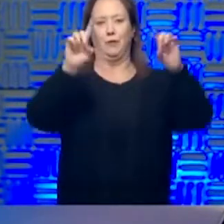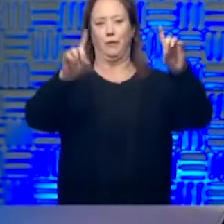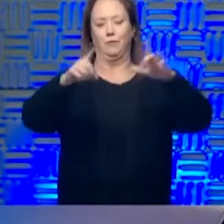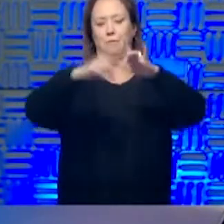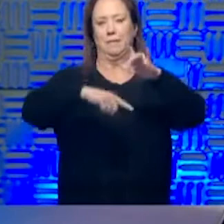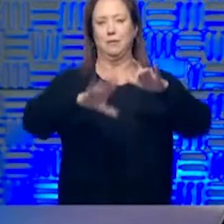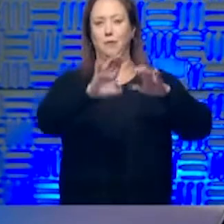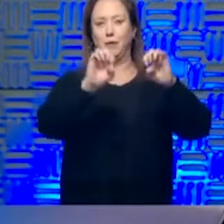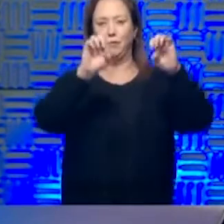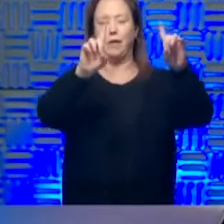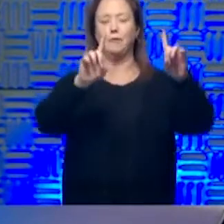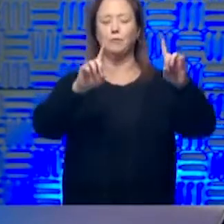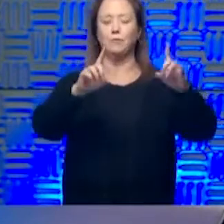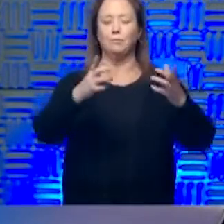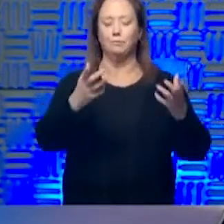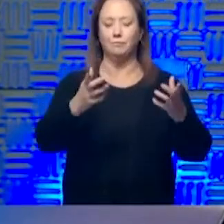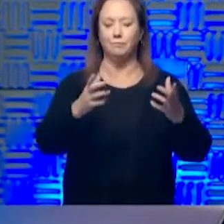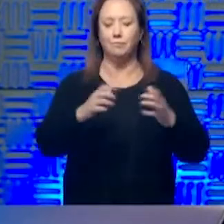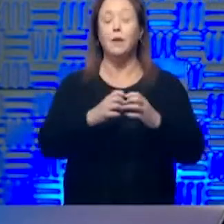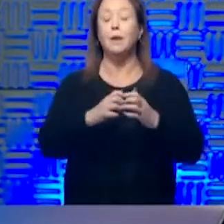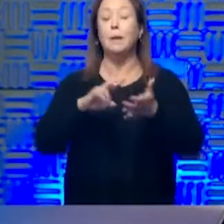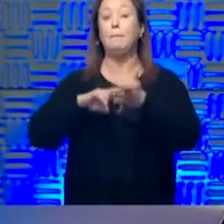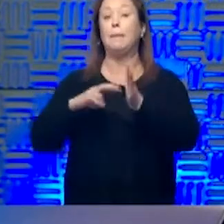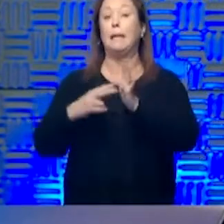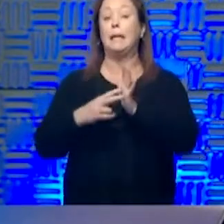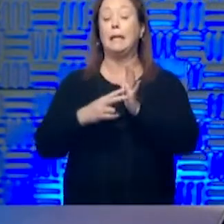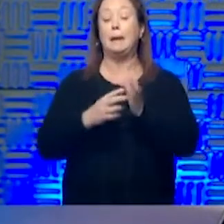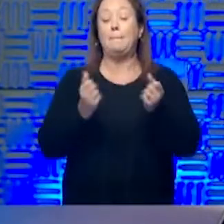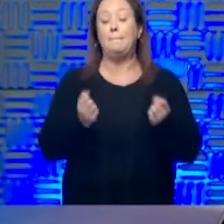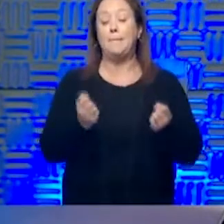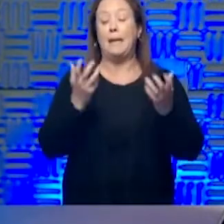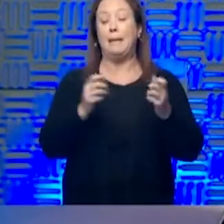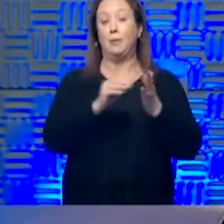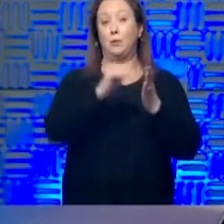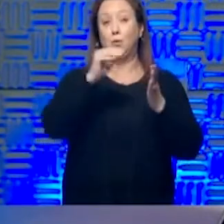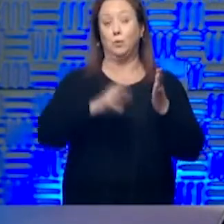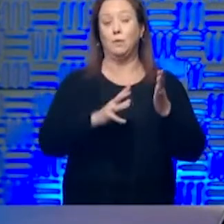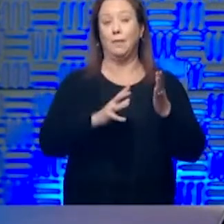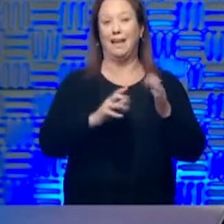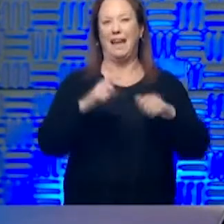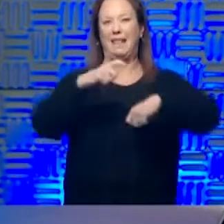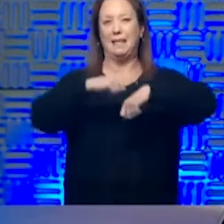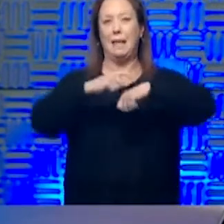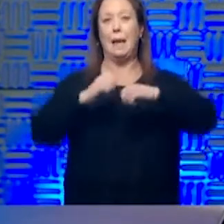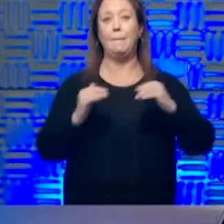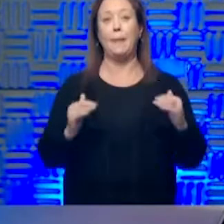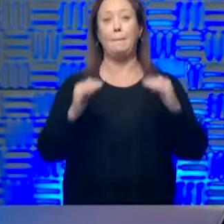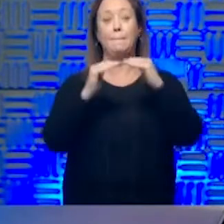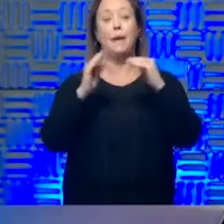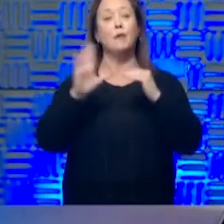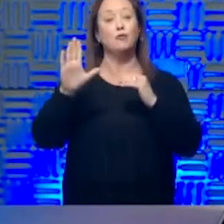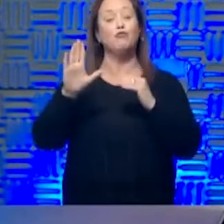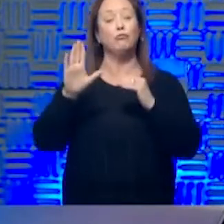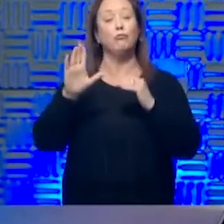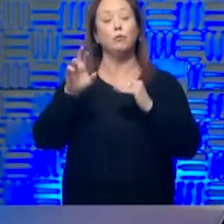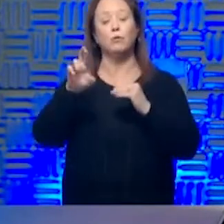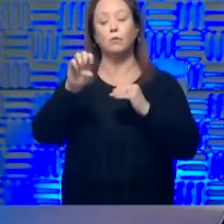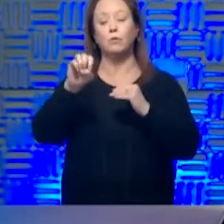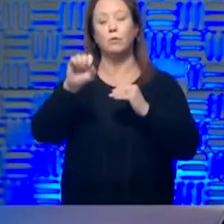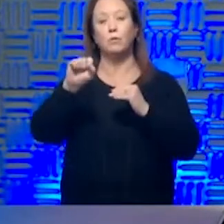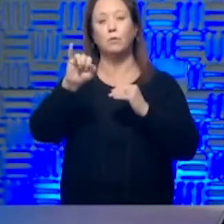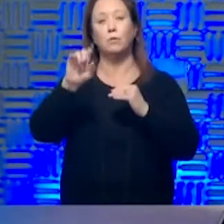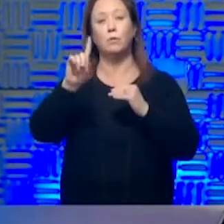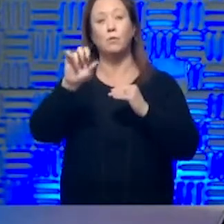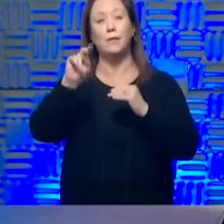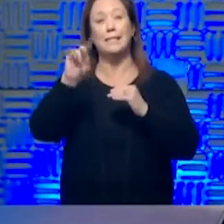education. And so, therefore, many of these students, by the time they match, have already completed most of all of